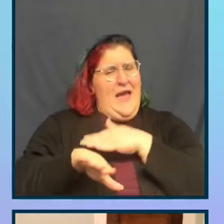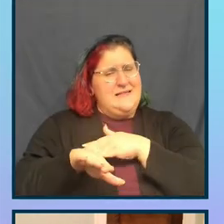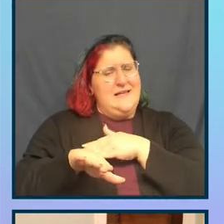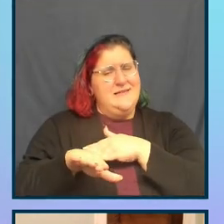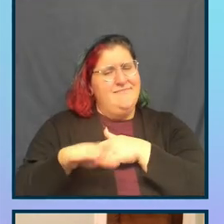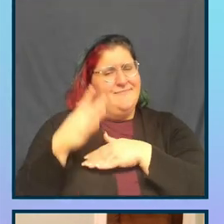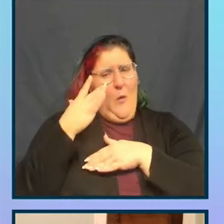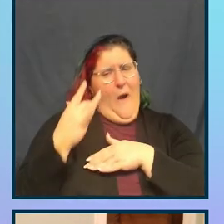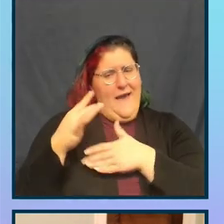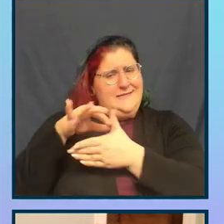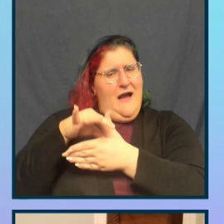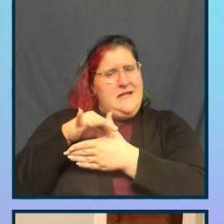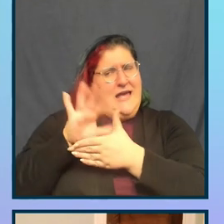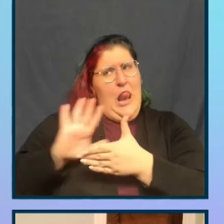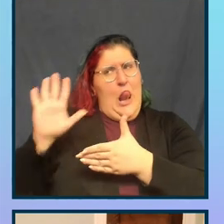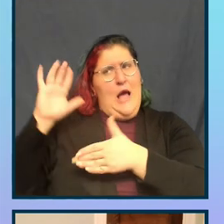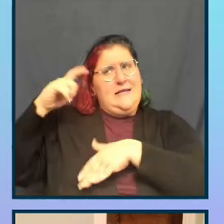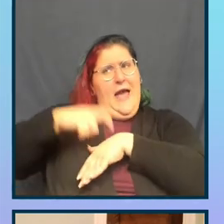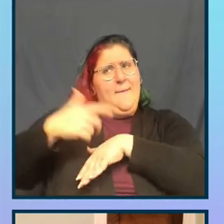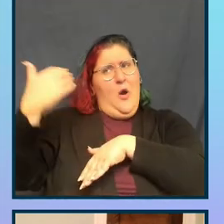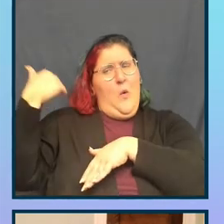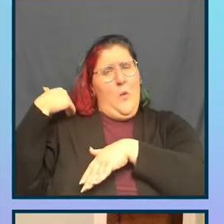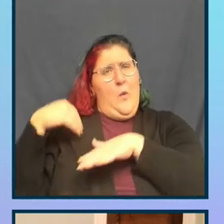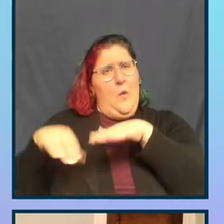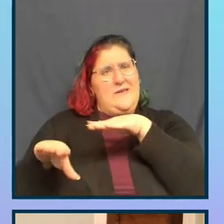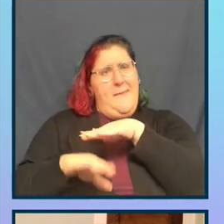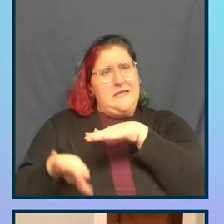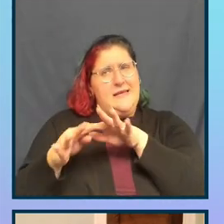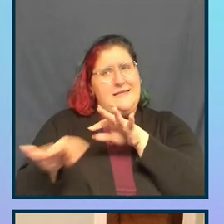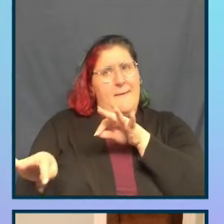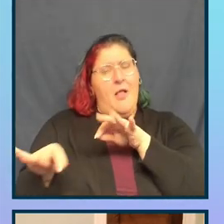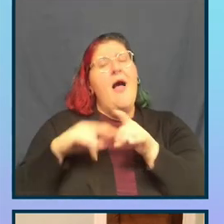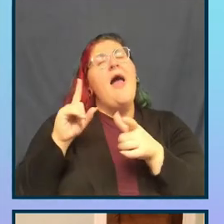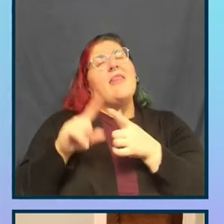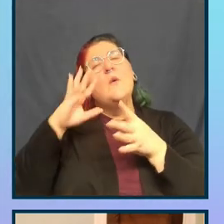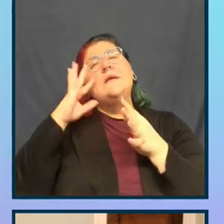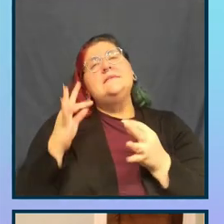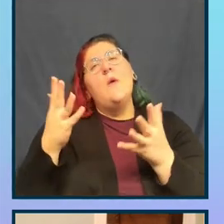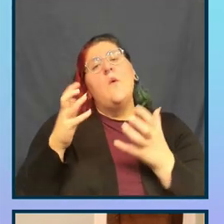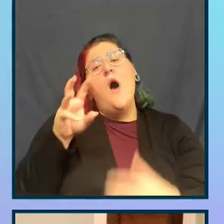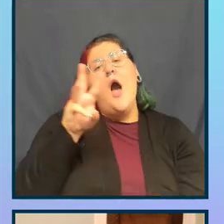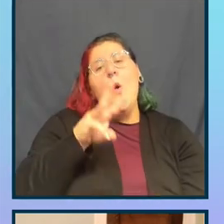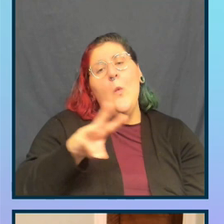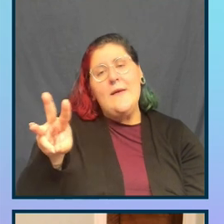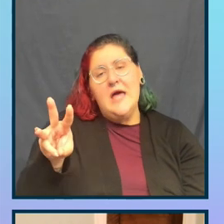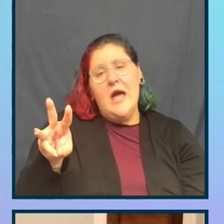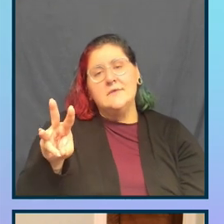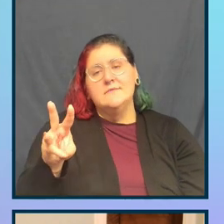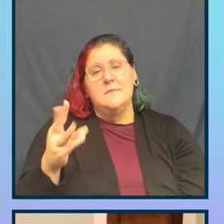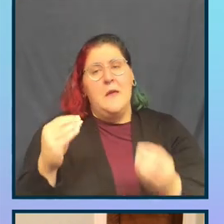basic. Then we decided we wanted our websites to be a little more dynamic and we introduced JavaScript in